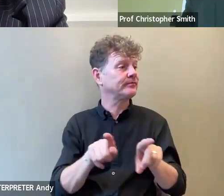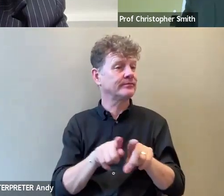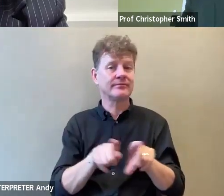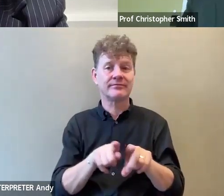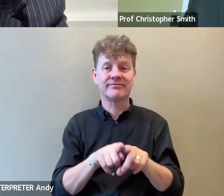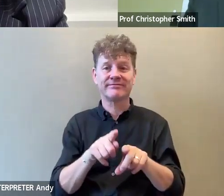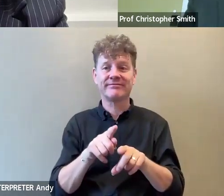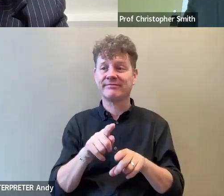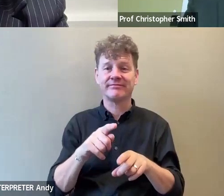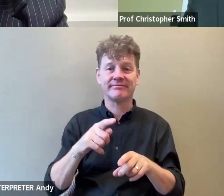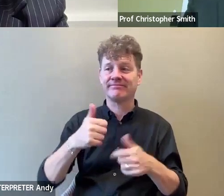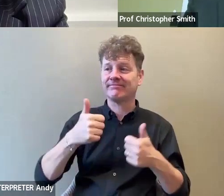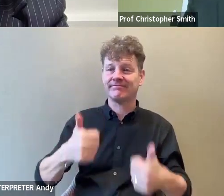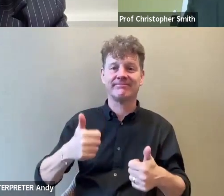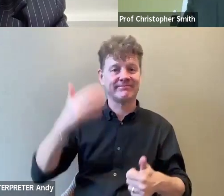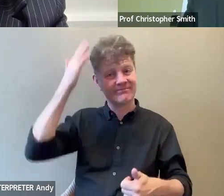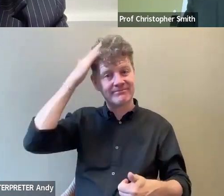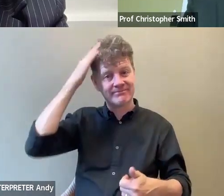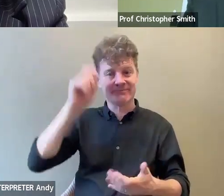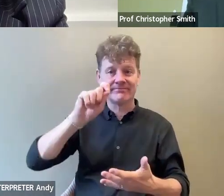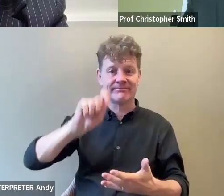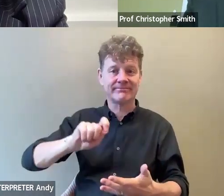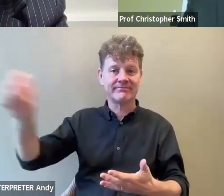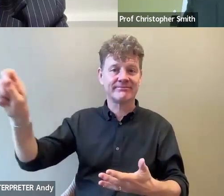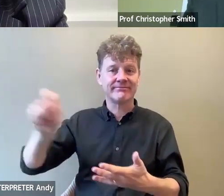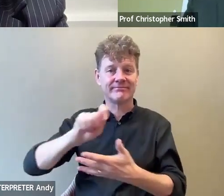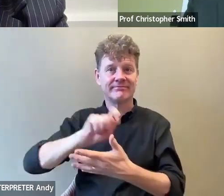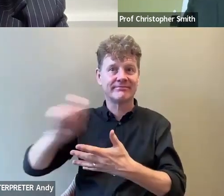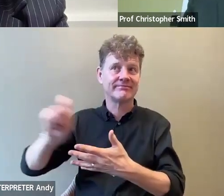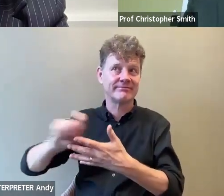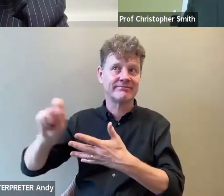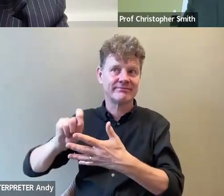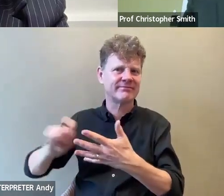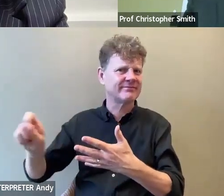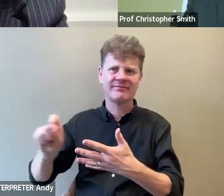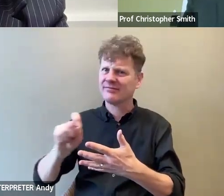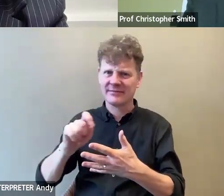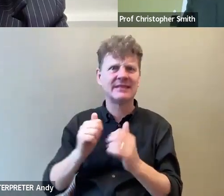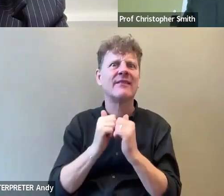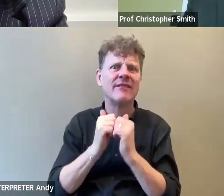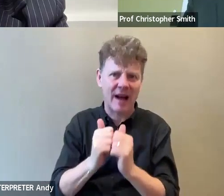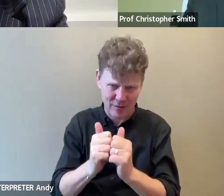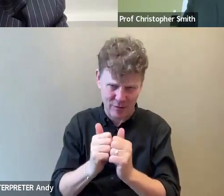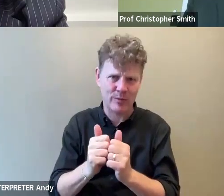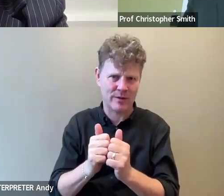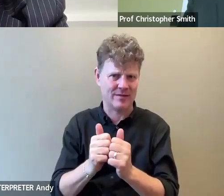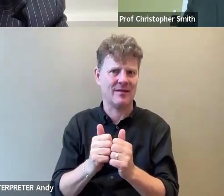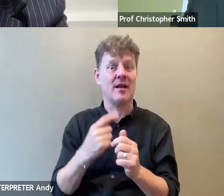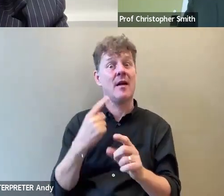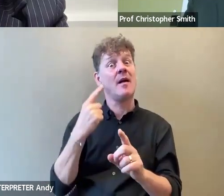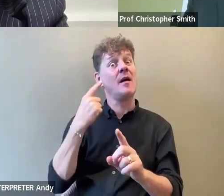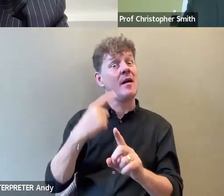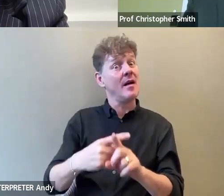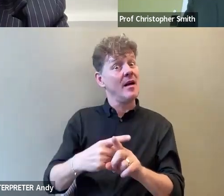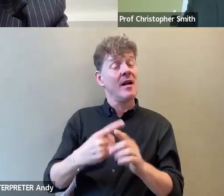to tick a box. It is valuable in and of itself, but it is particularly important